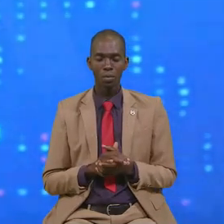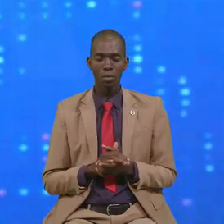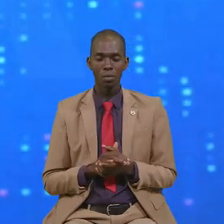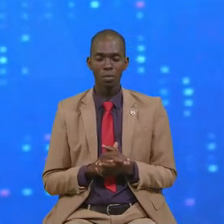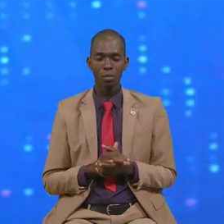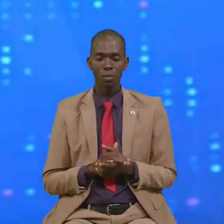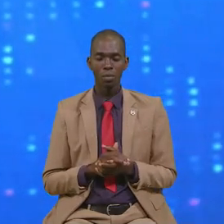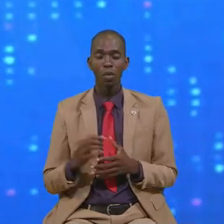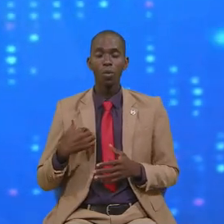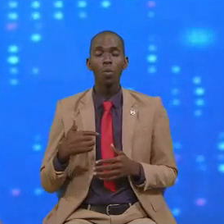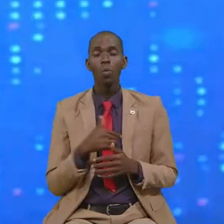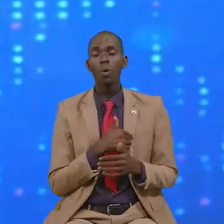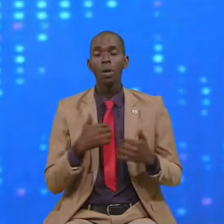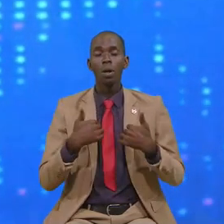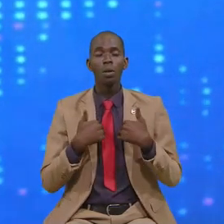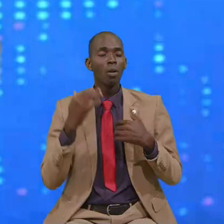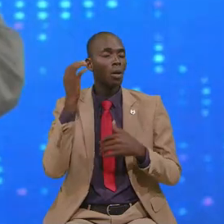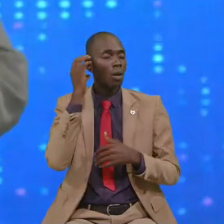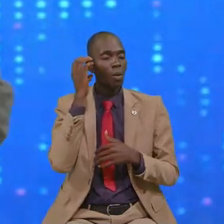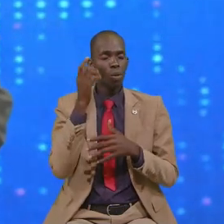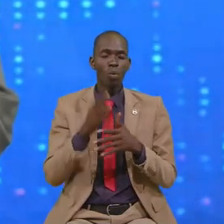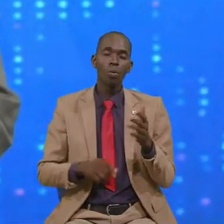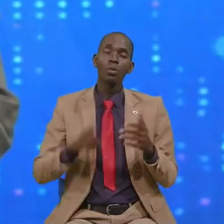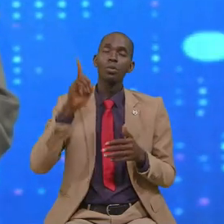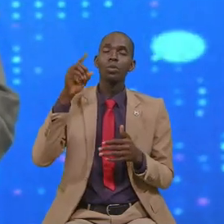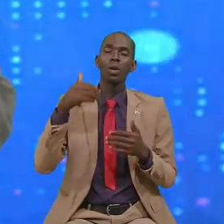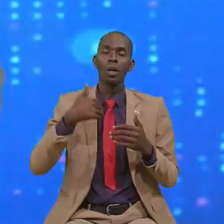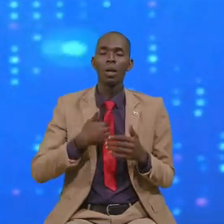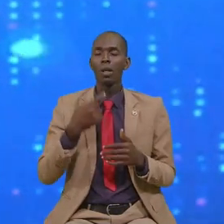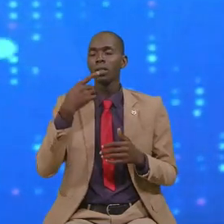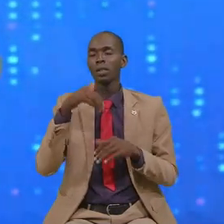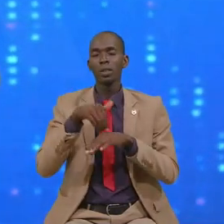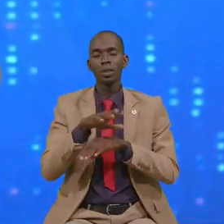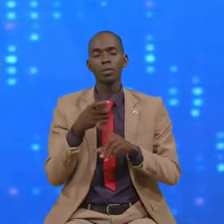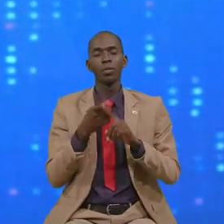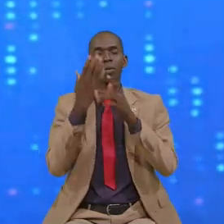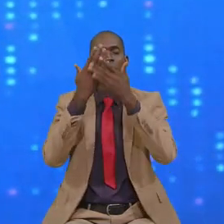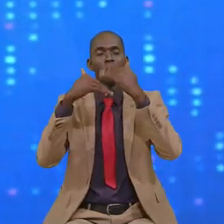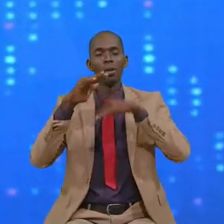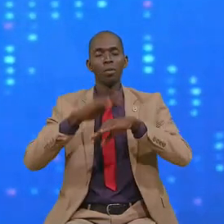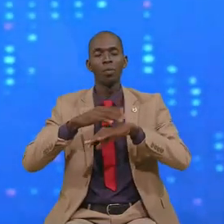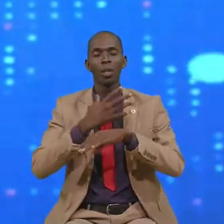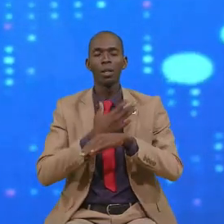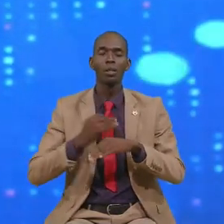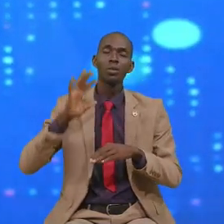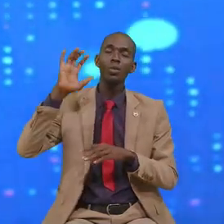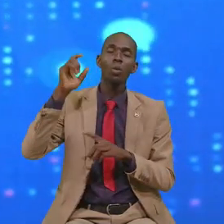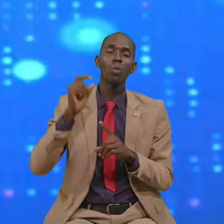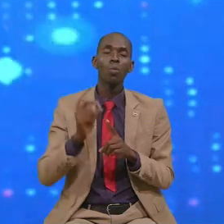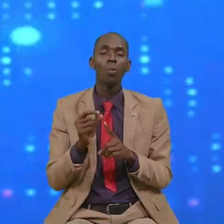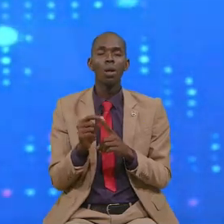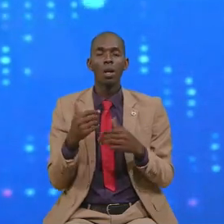we have heard what you have sent from heaven. And your word has